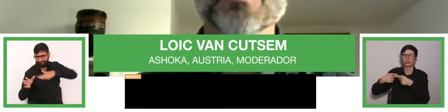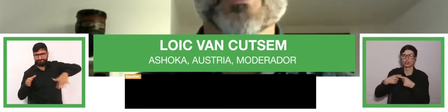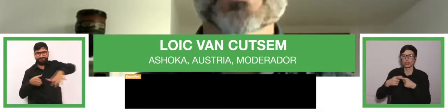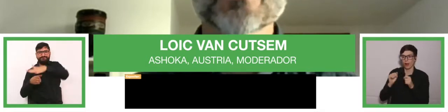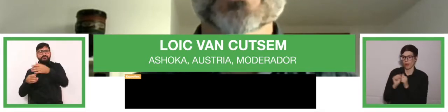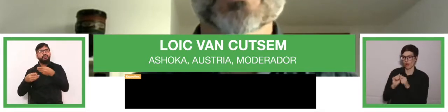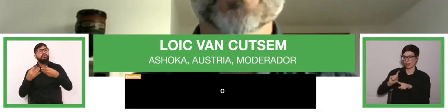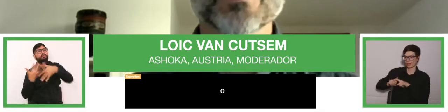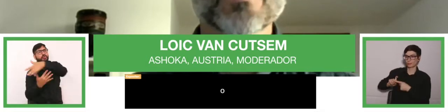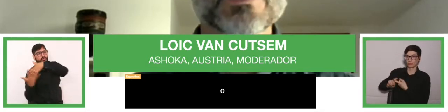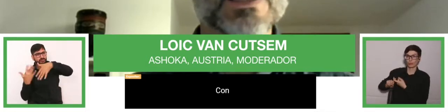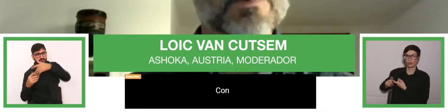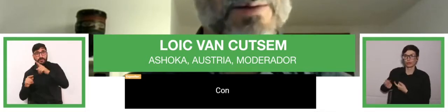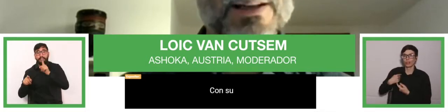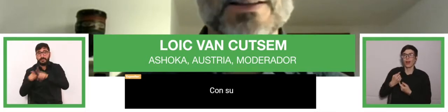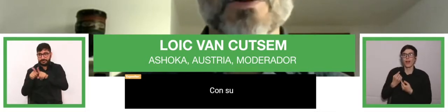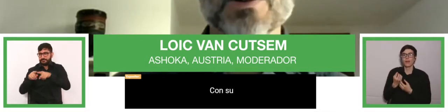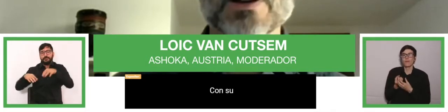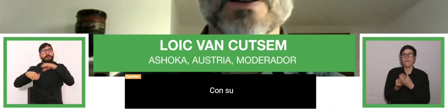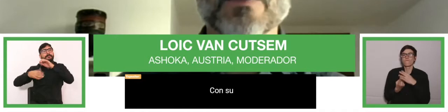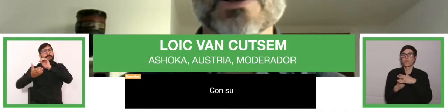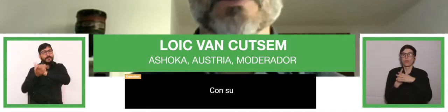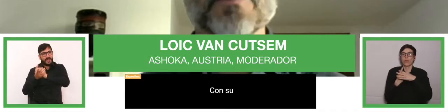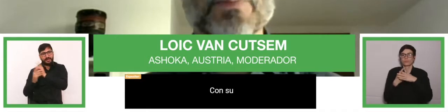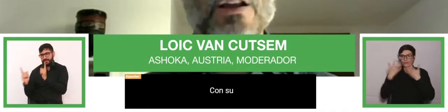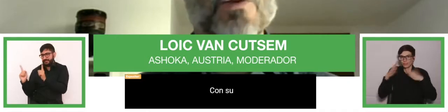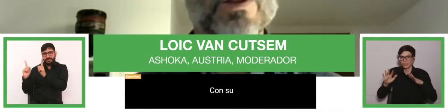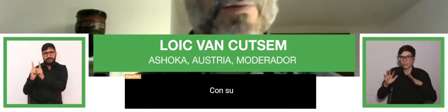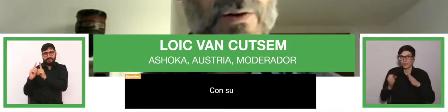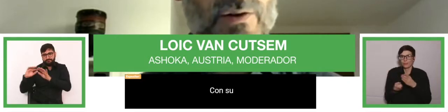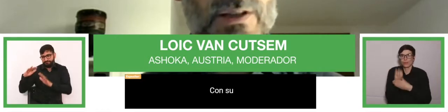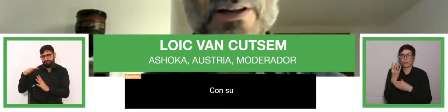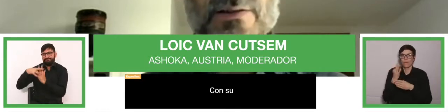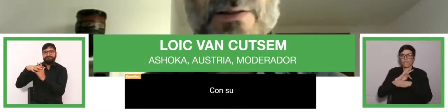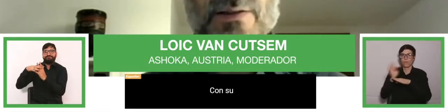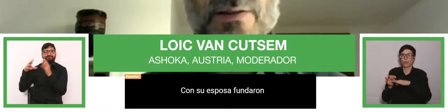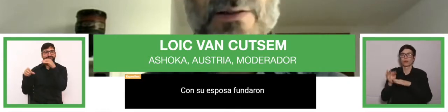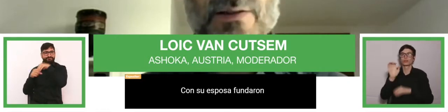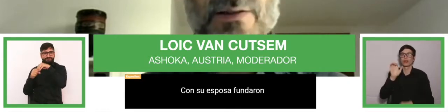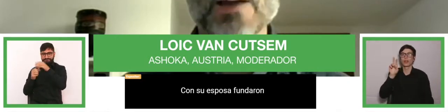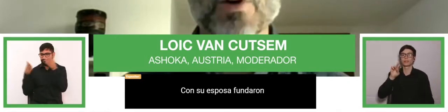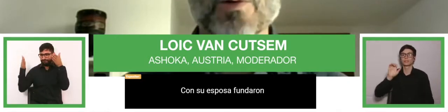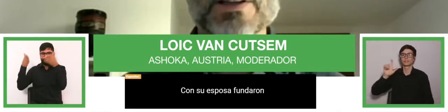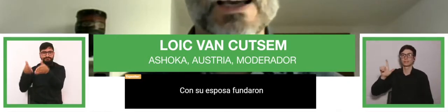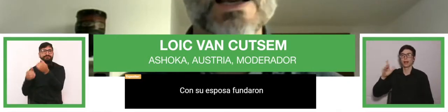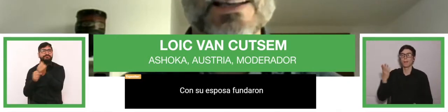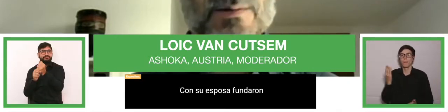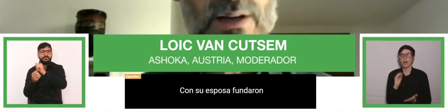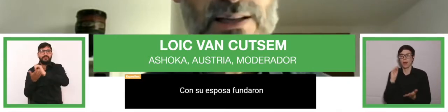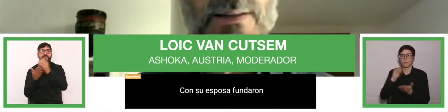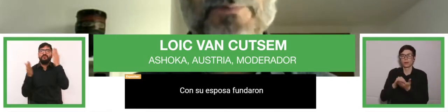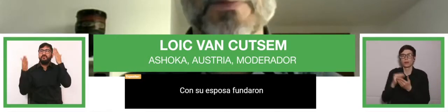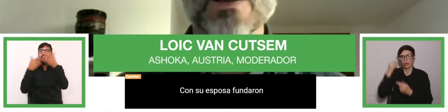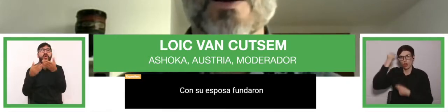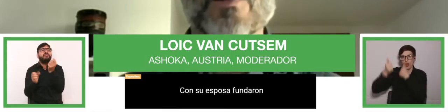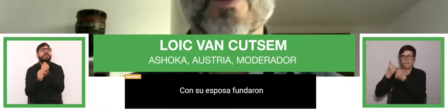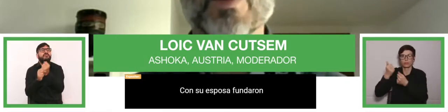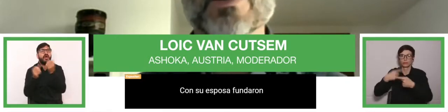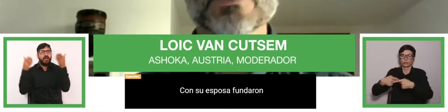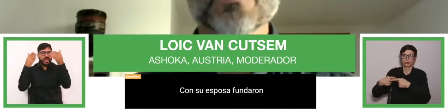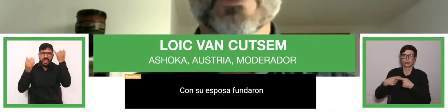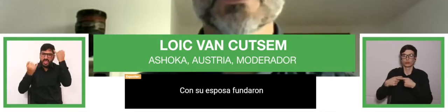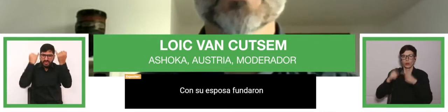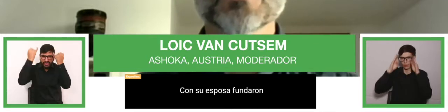2007. They support social entrepreneurs and implement social innovations with a focus on education, employment, and accessibility